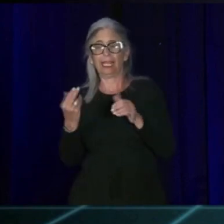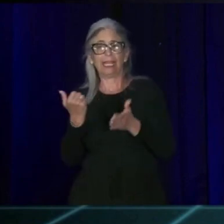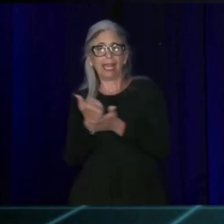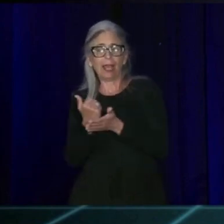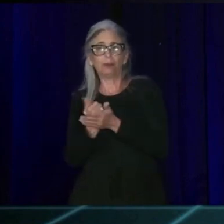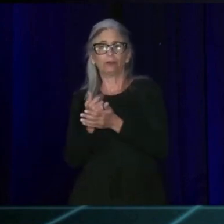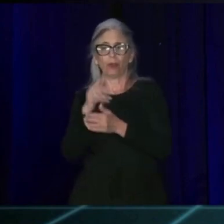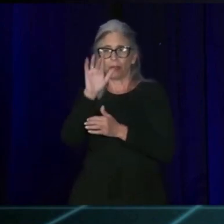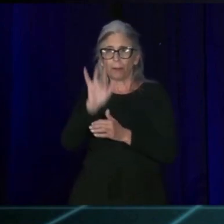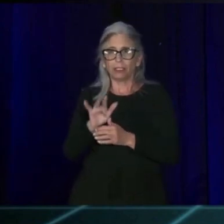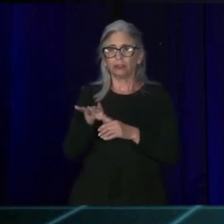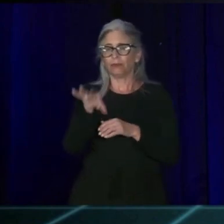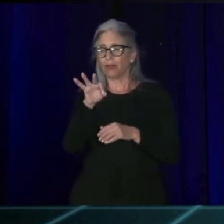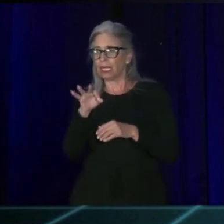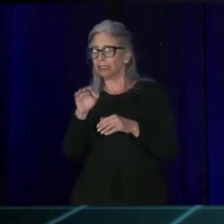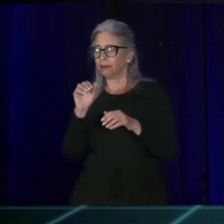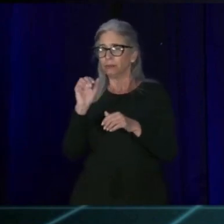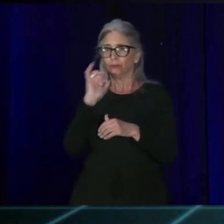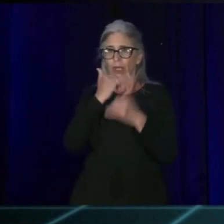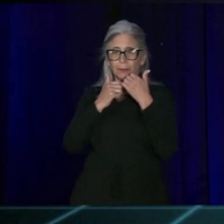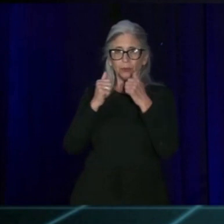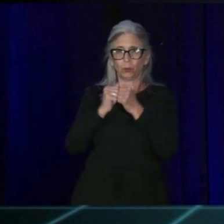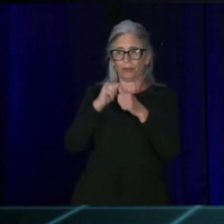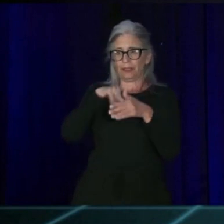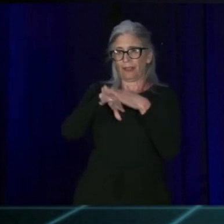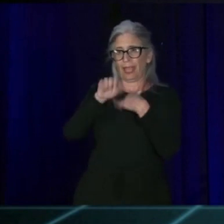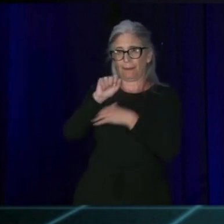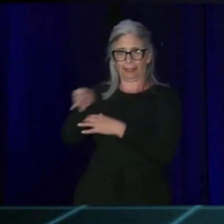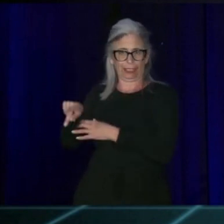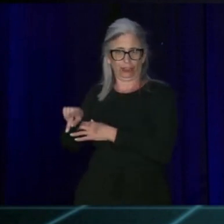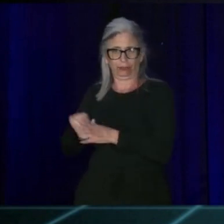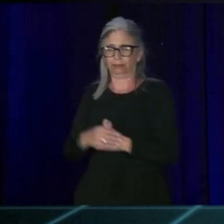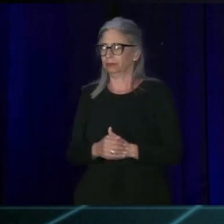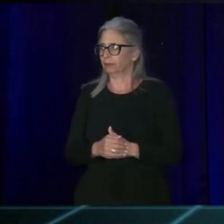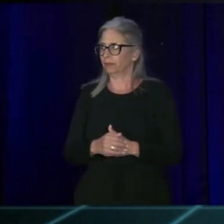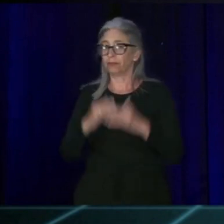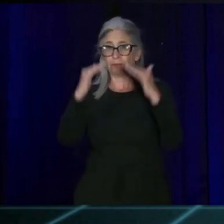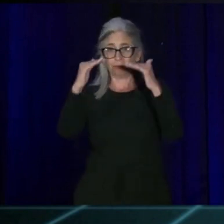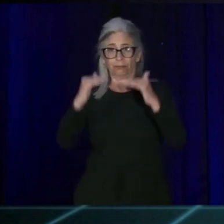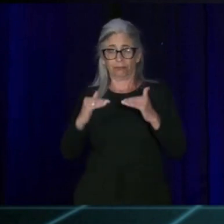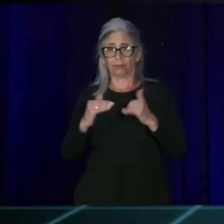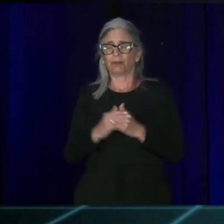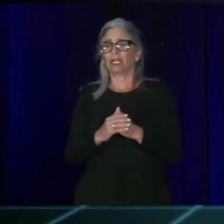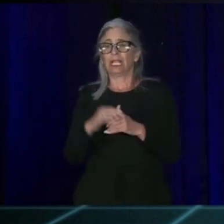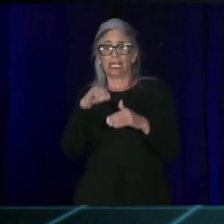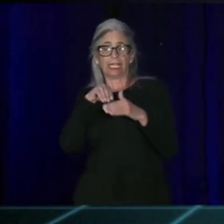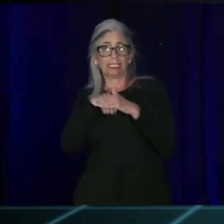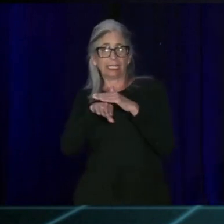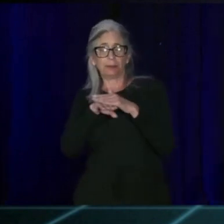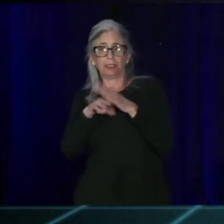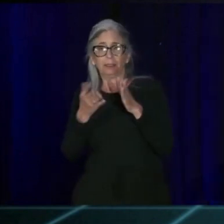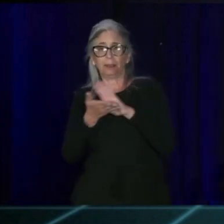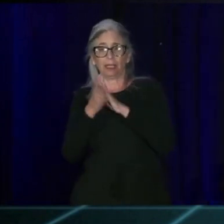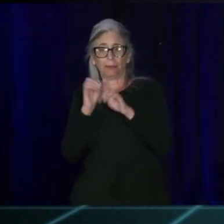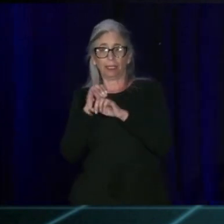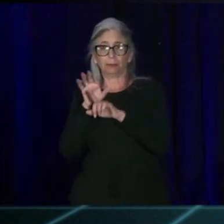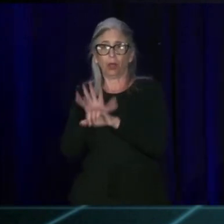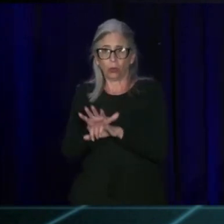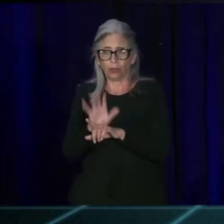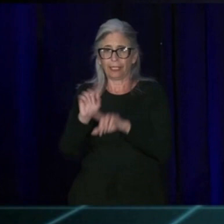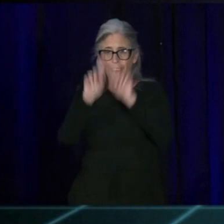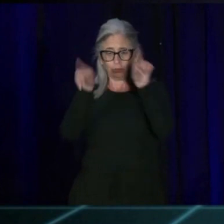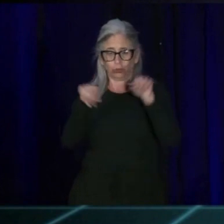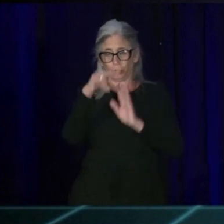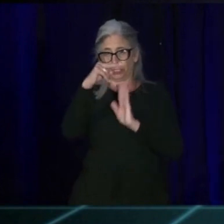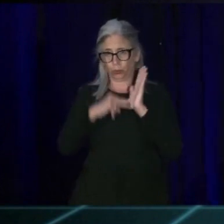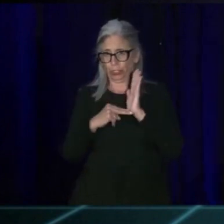finding problems within the application. Now, this accessibility tree gets exposed to assistive technology, like a screen reader, and will be used